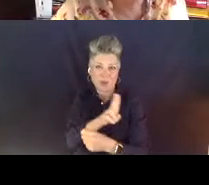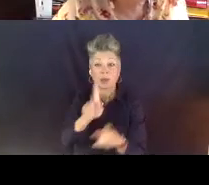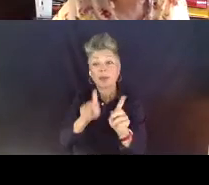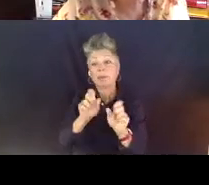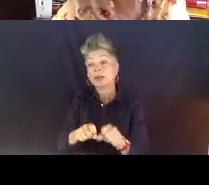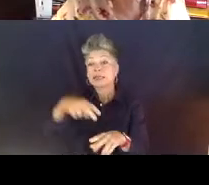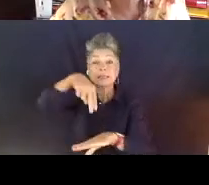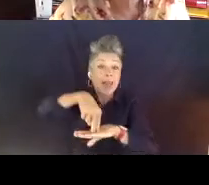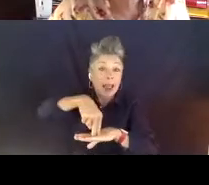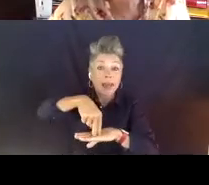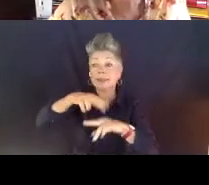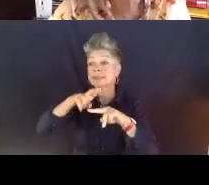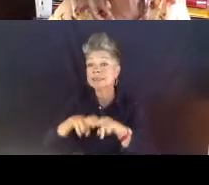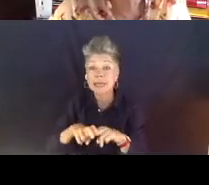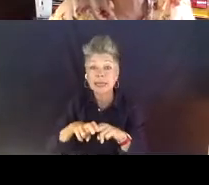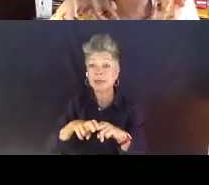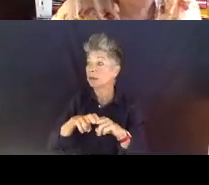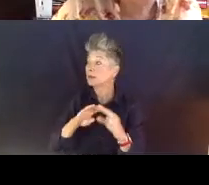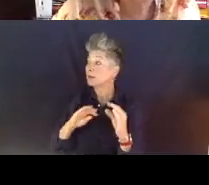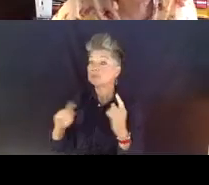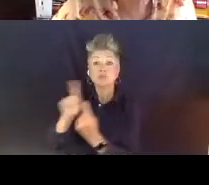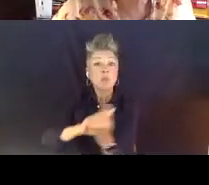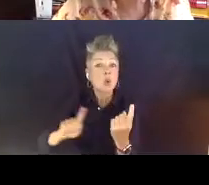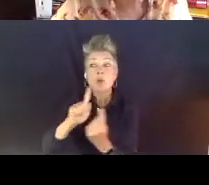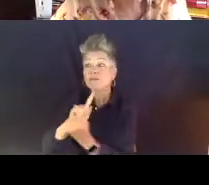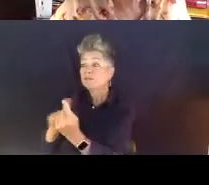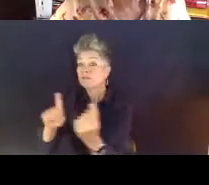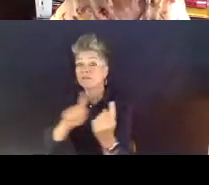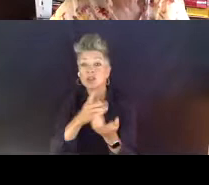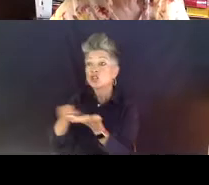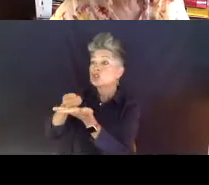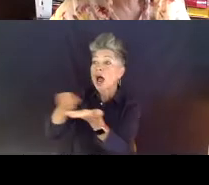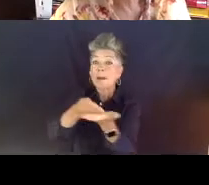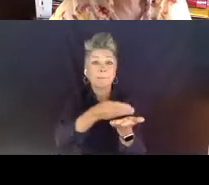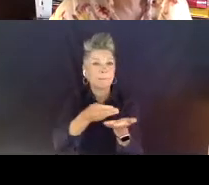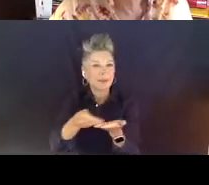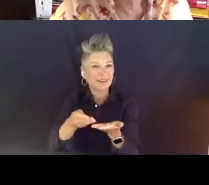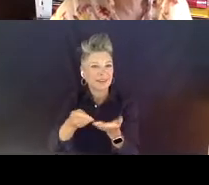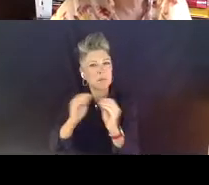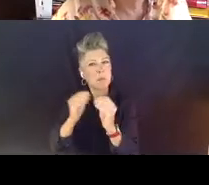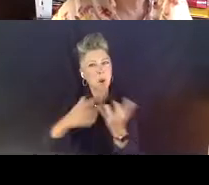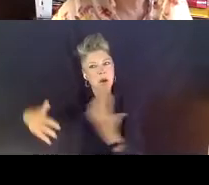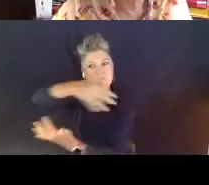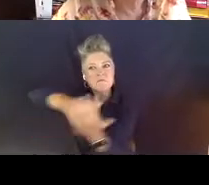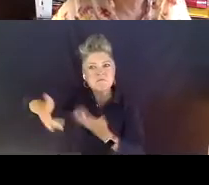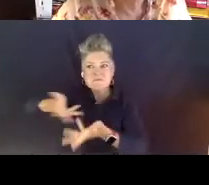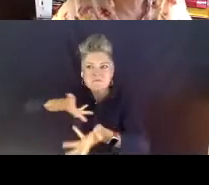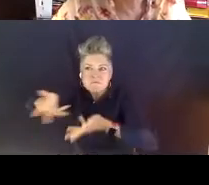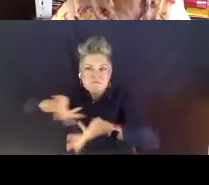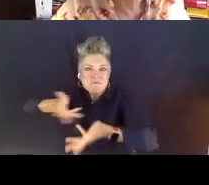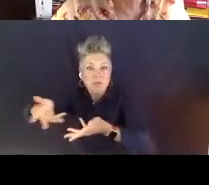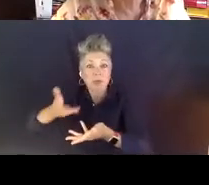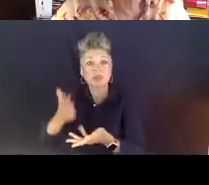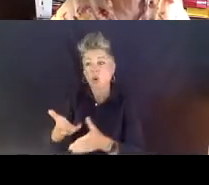can move, can shop, can strike a conversation. So the absence of such